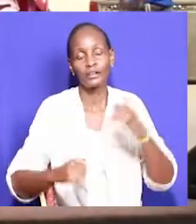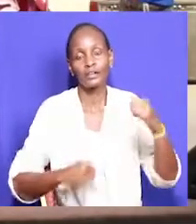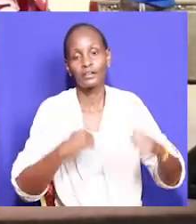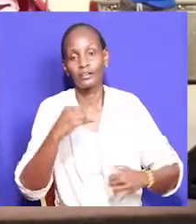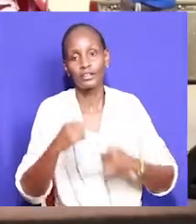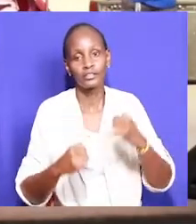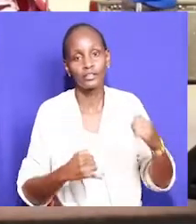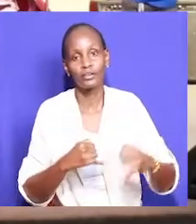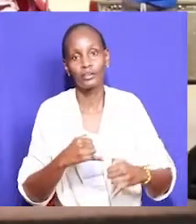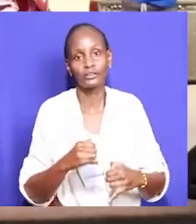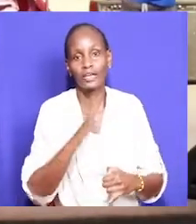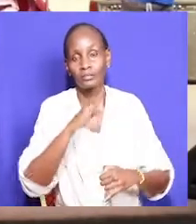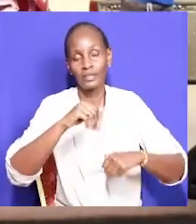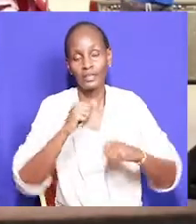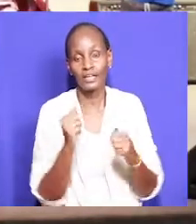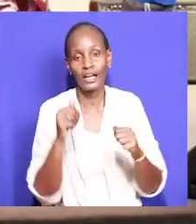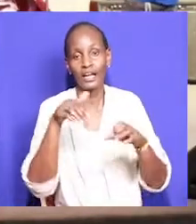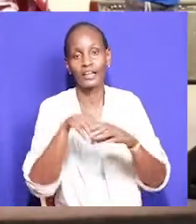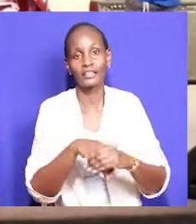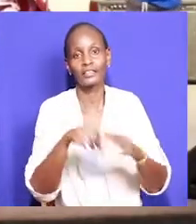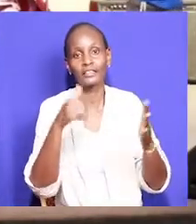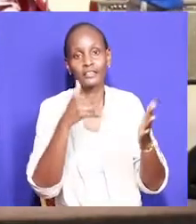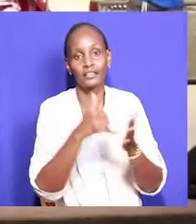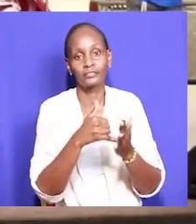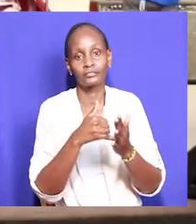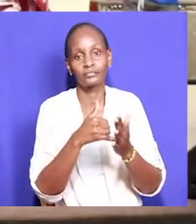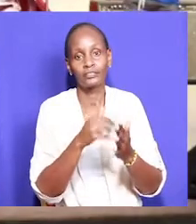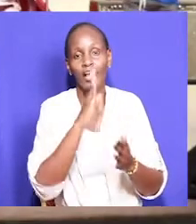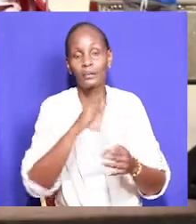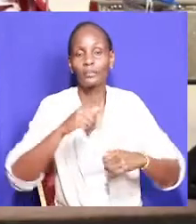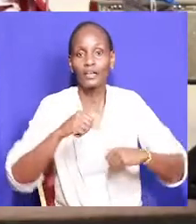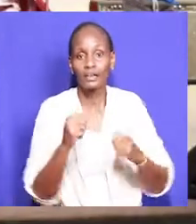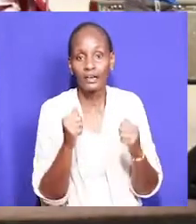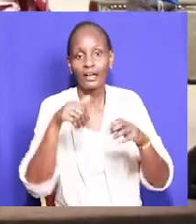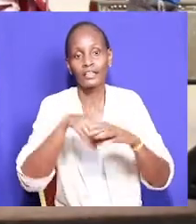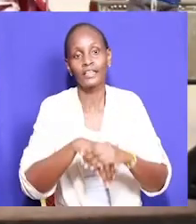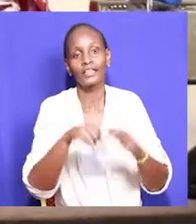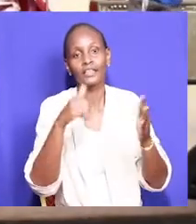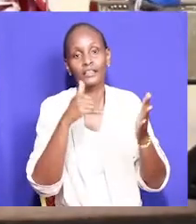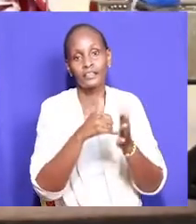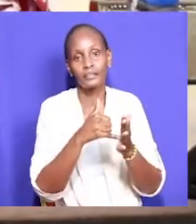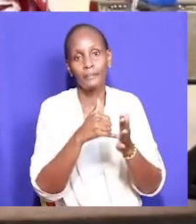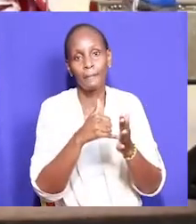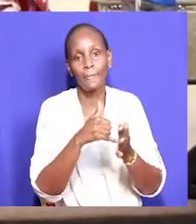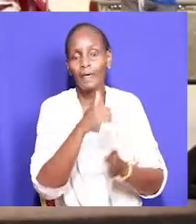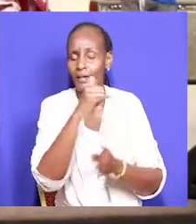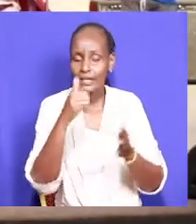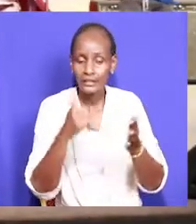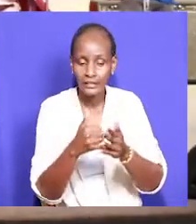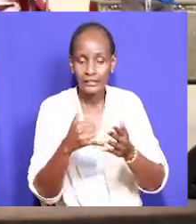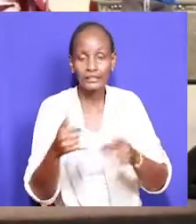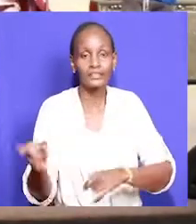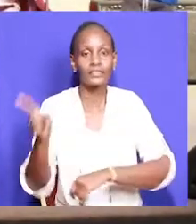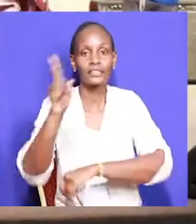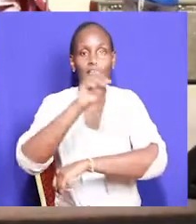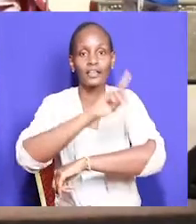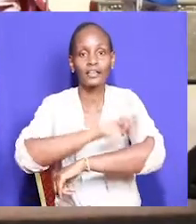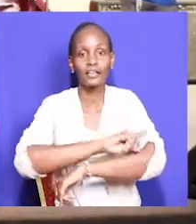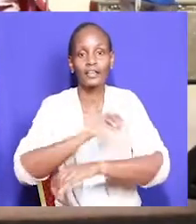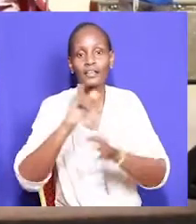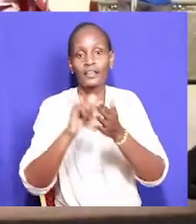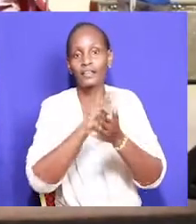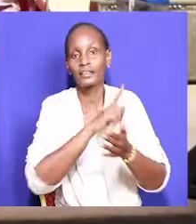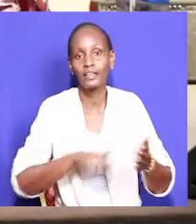We will rejoice and be glad in it, and be glad in it. This is